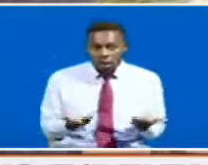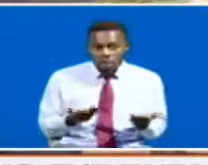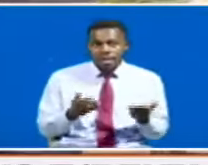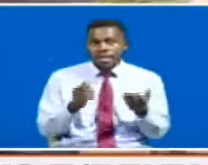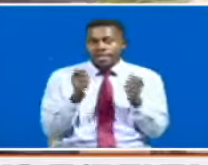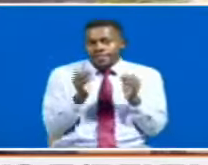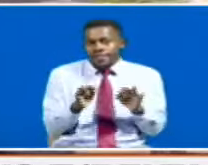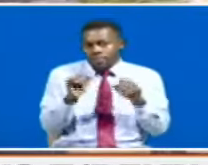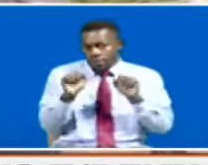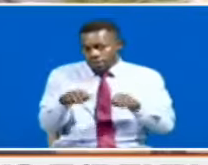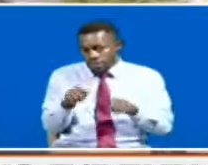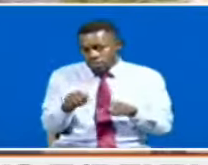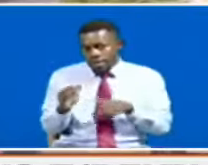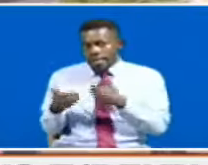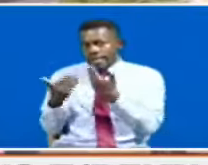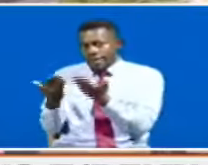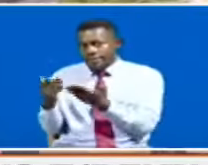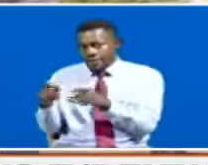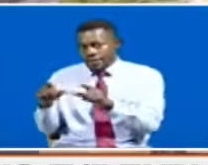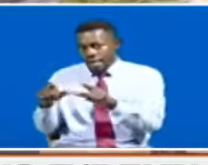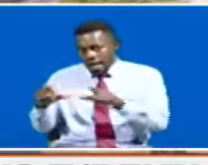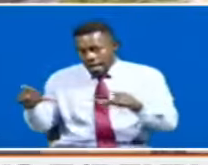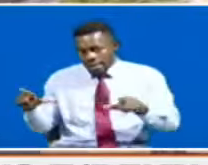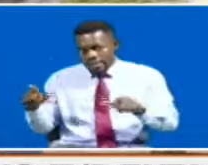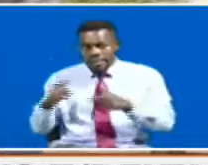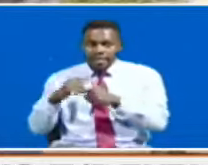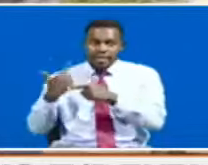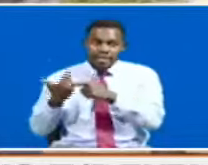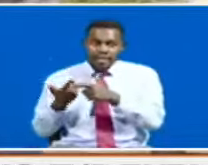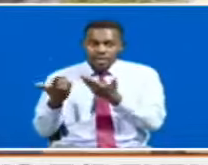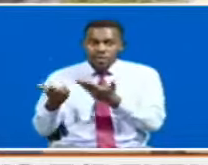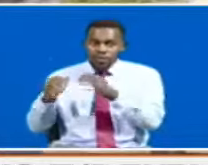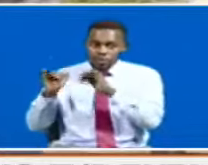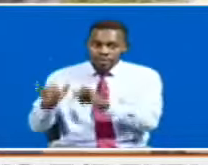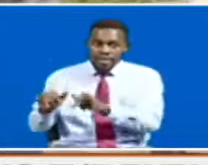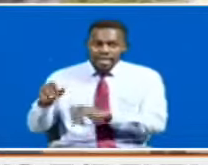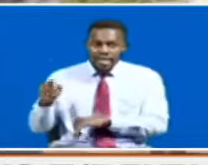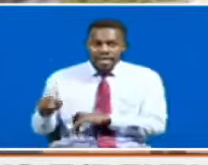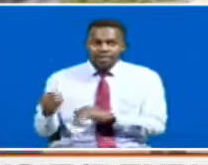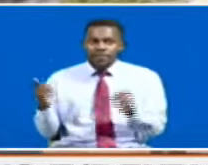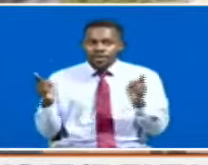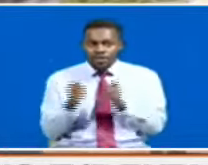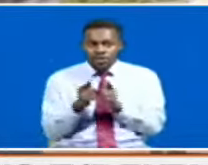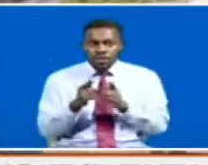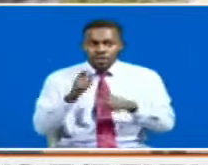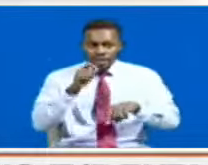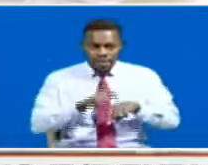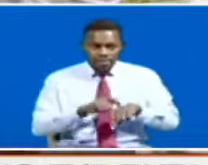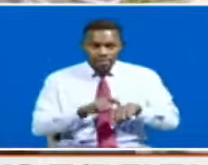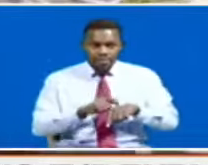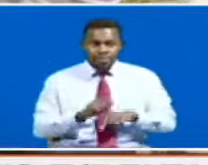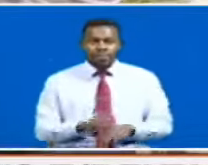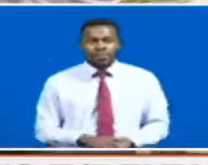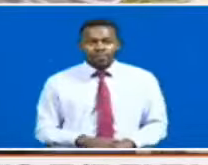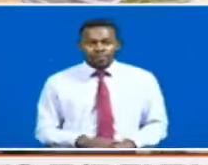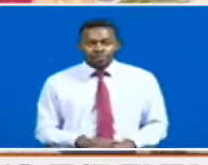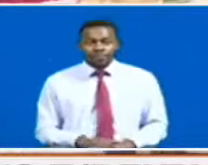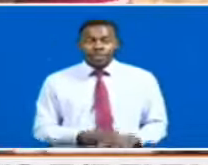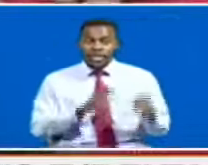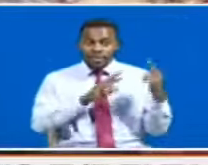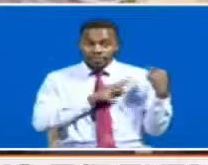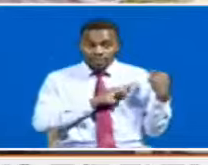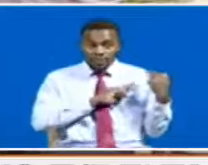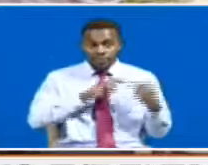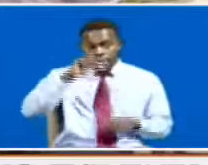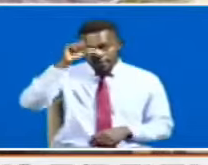ranch so that we get a piece of it to settle all of you. And it's the